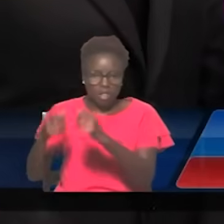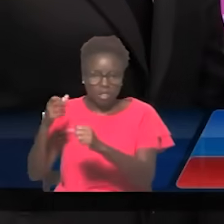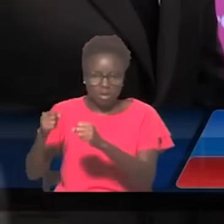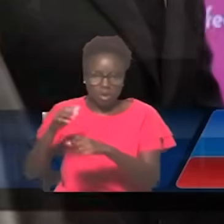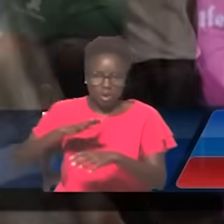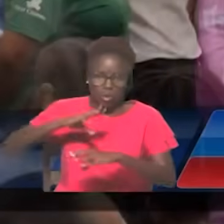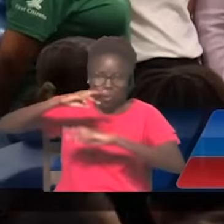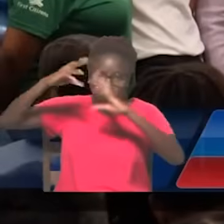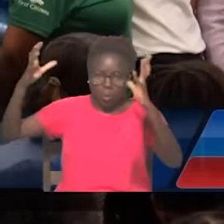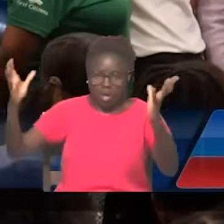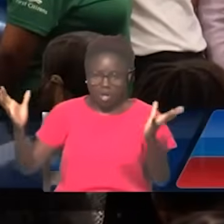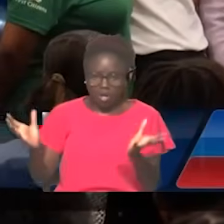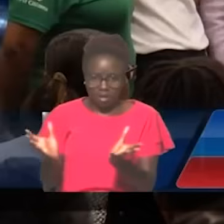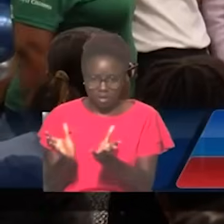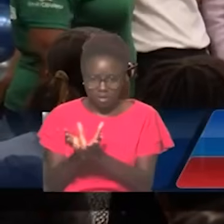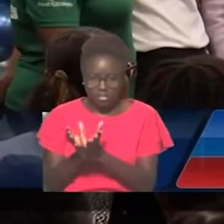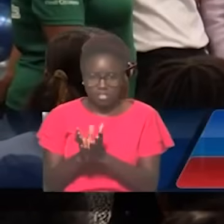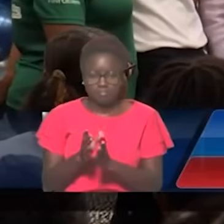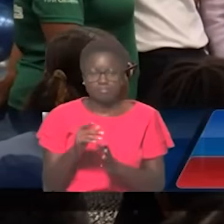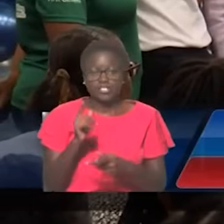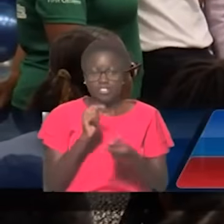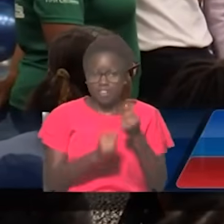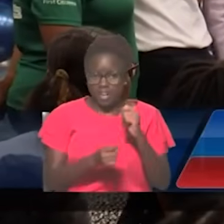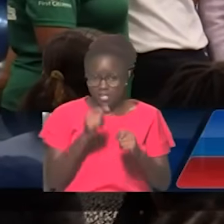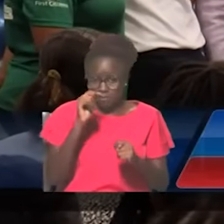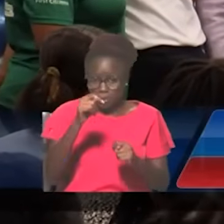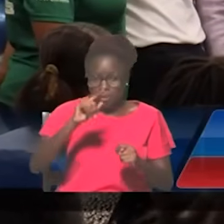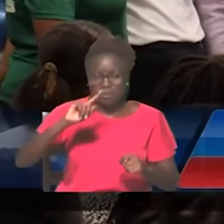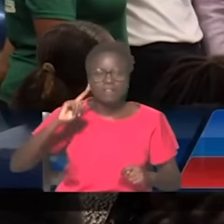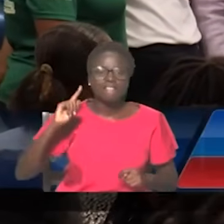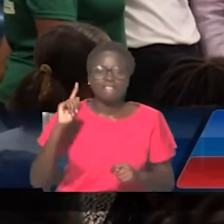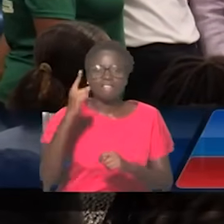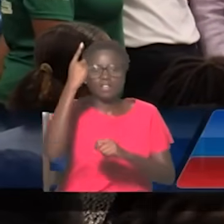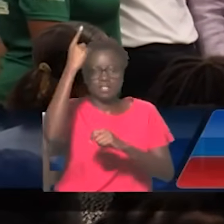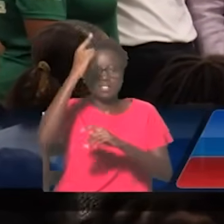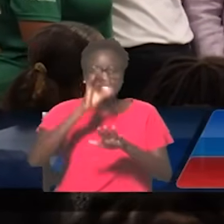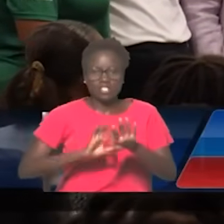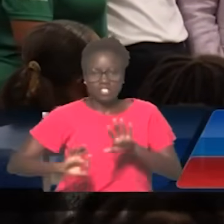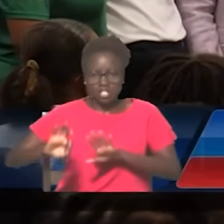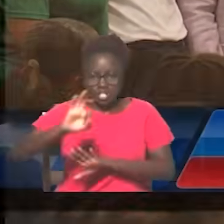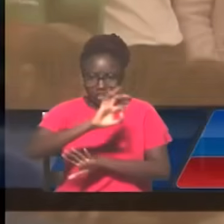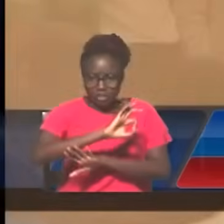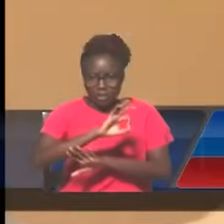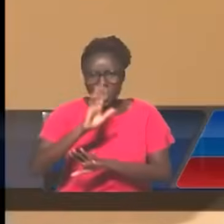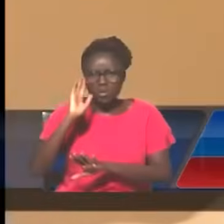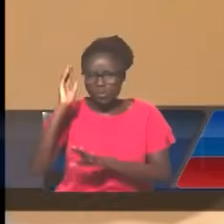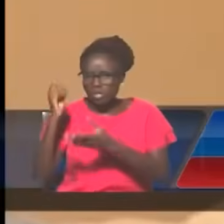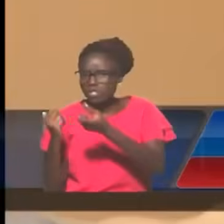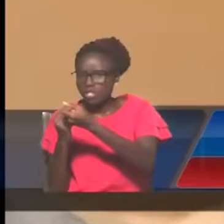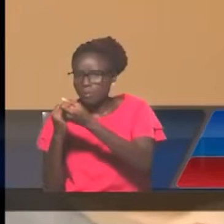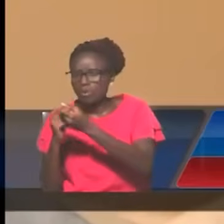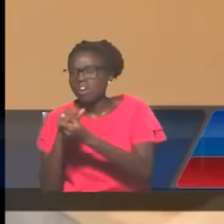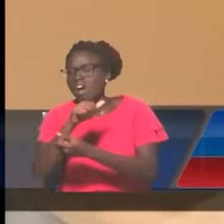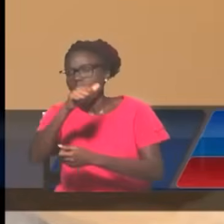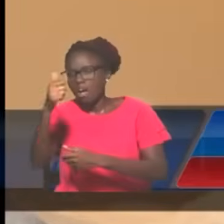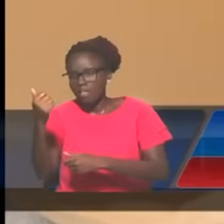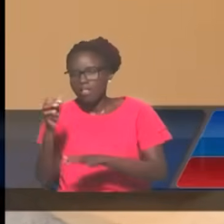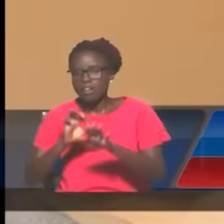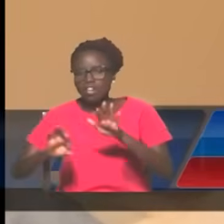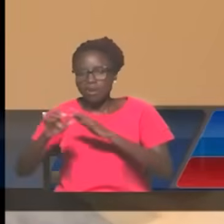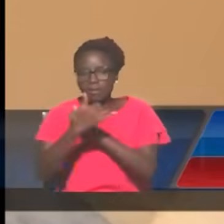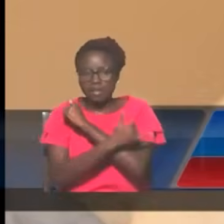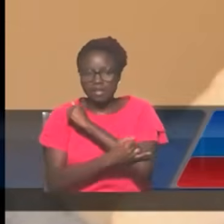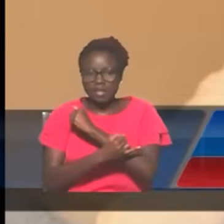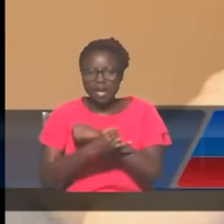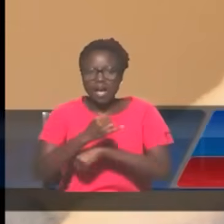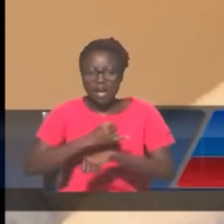nation as a leader in the Caribbean, supporting other countries seeking to set up similar services. He also stressed the